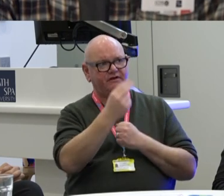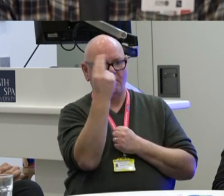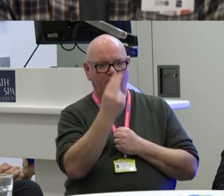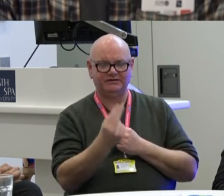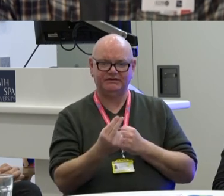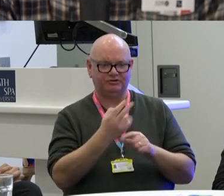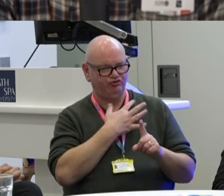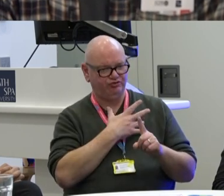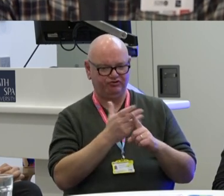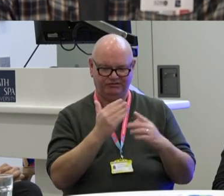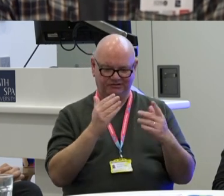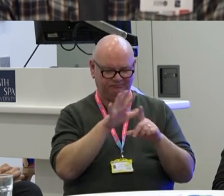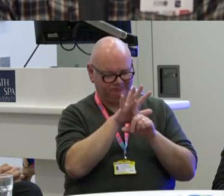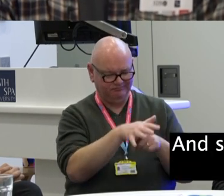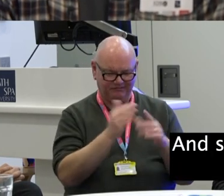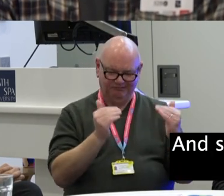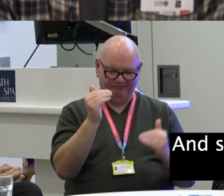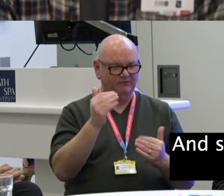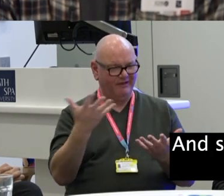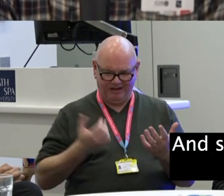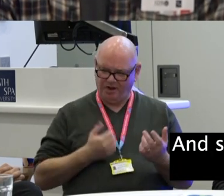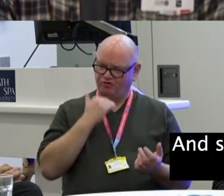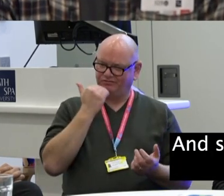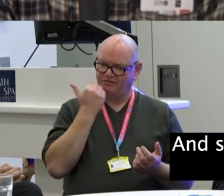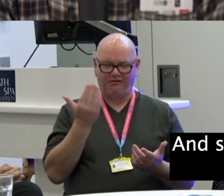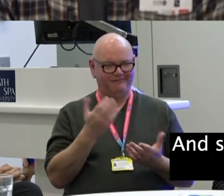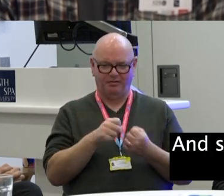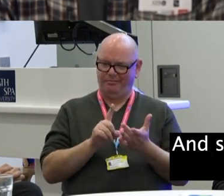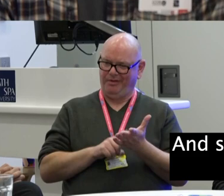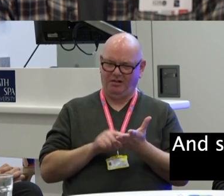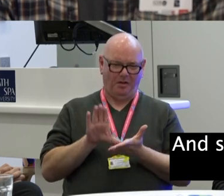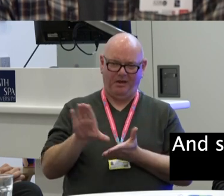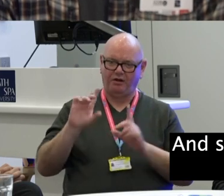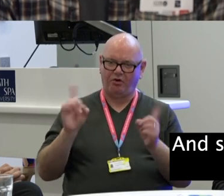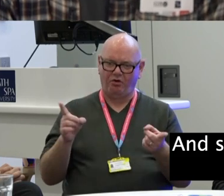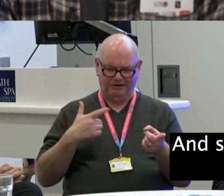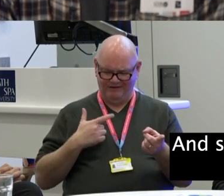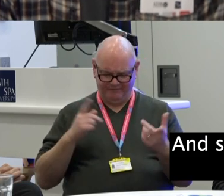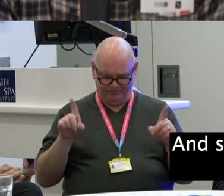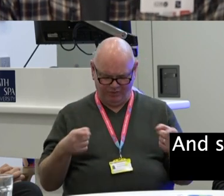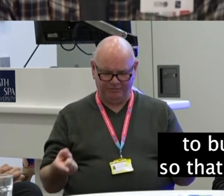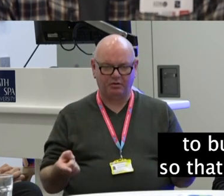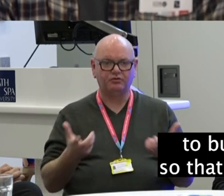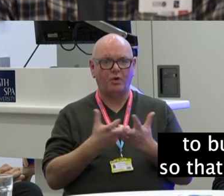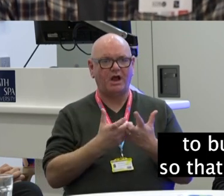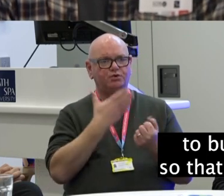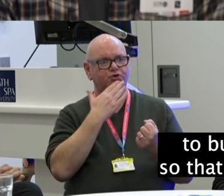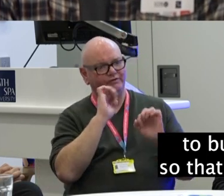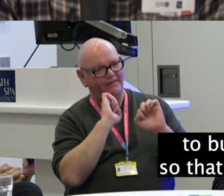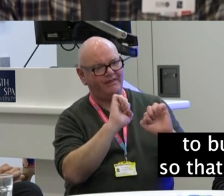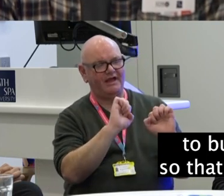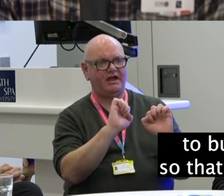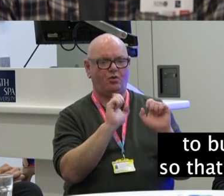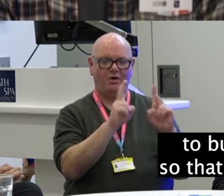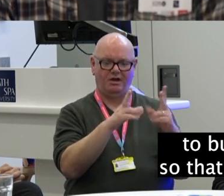enough income to sort of, you know, pay their bills. And so actually how can we use a version of what they have done to build platforms for